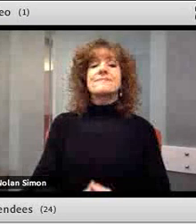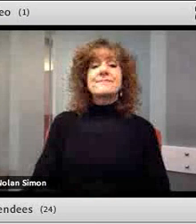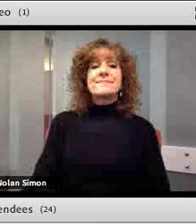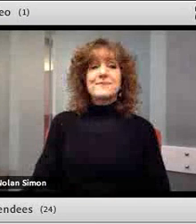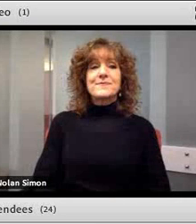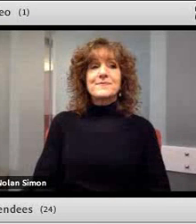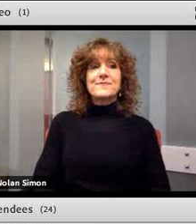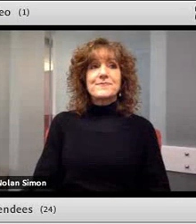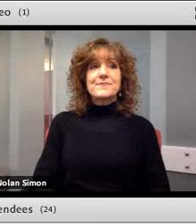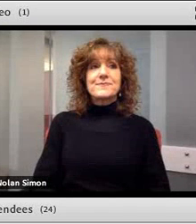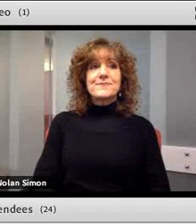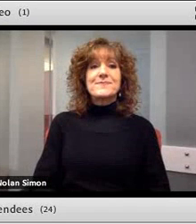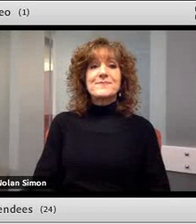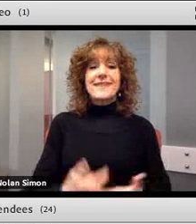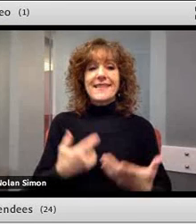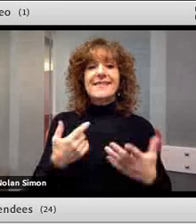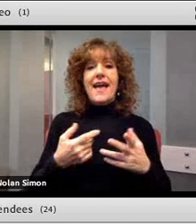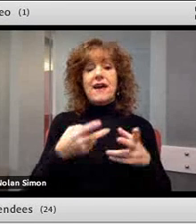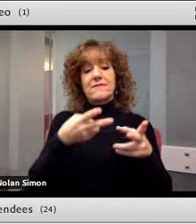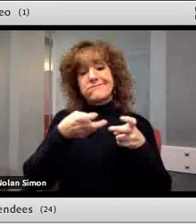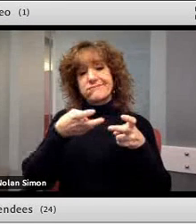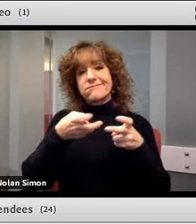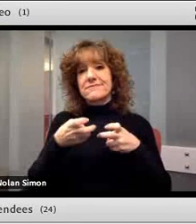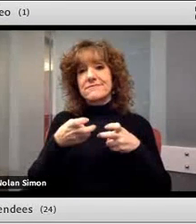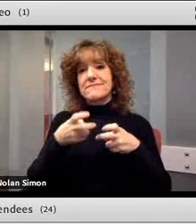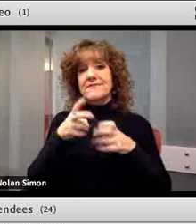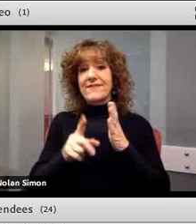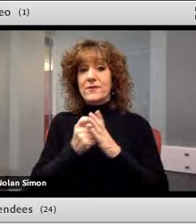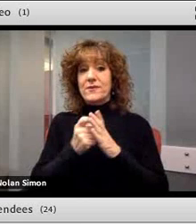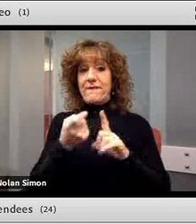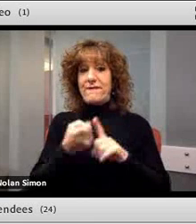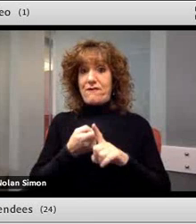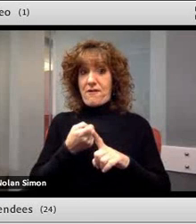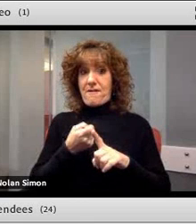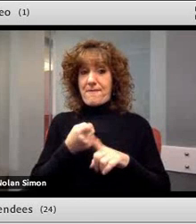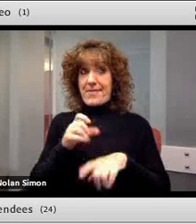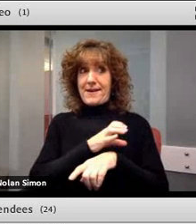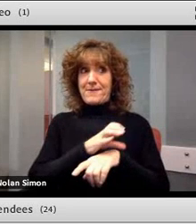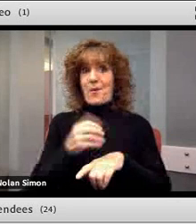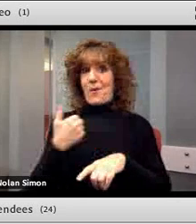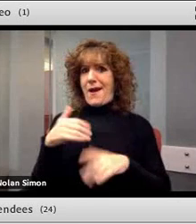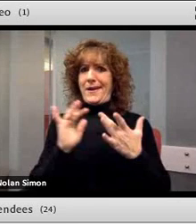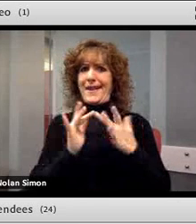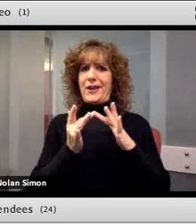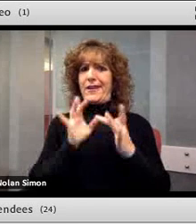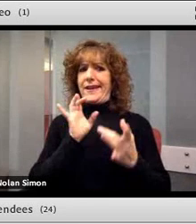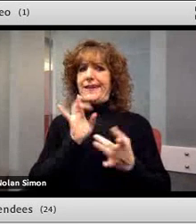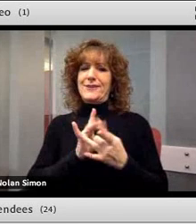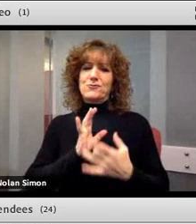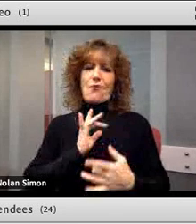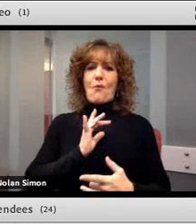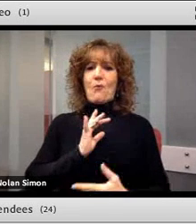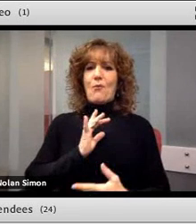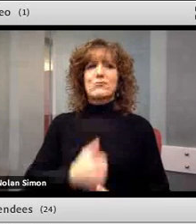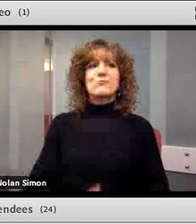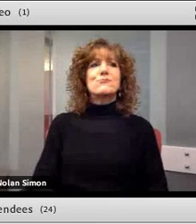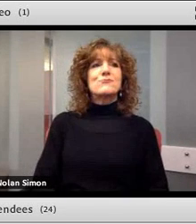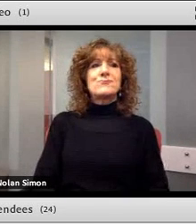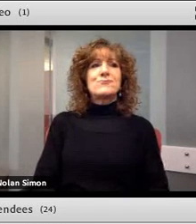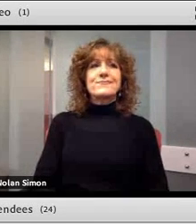So it's pulling the videos off of the server. We'll see how good the internet connection is here. We had to